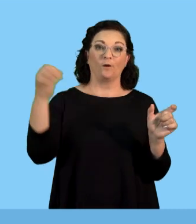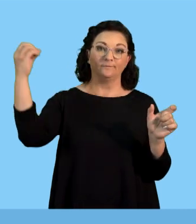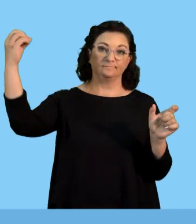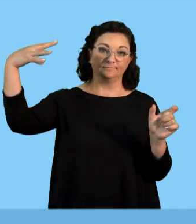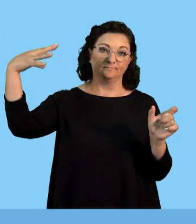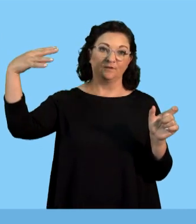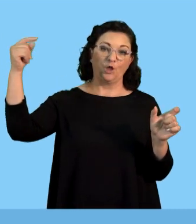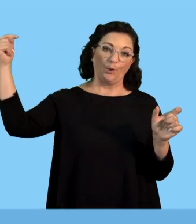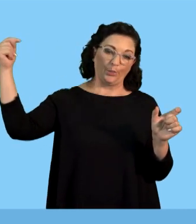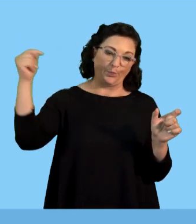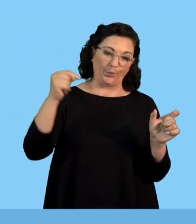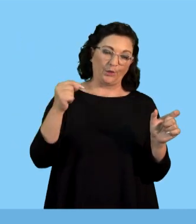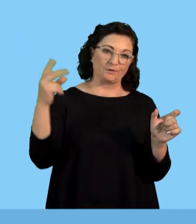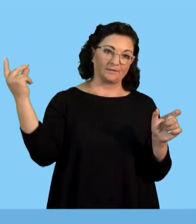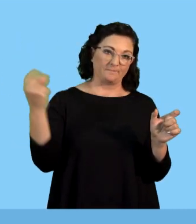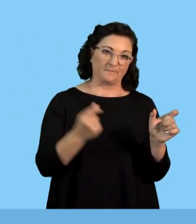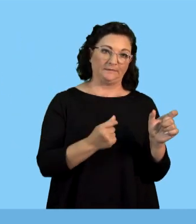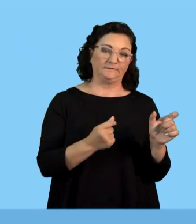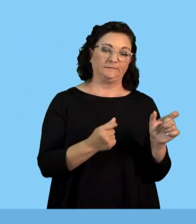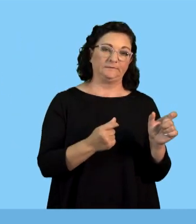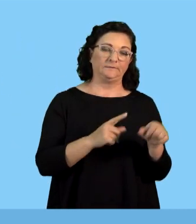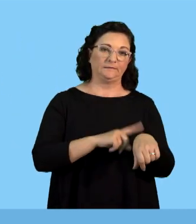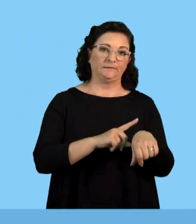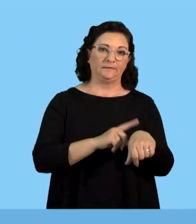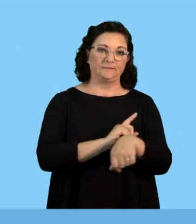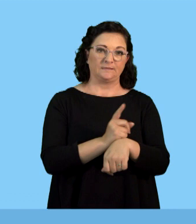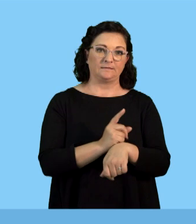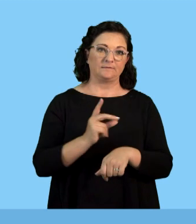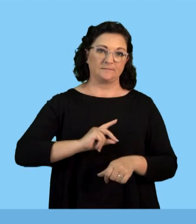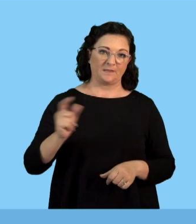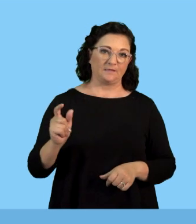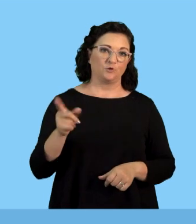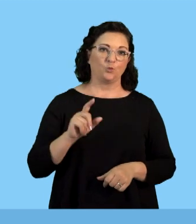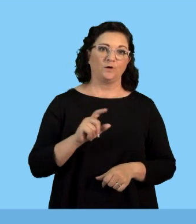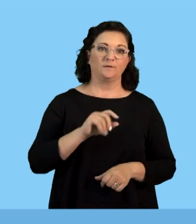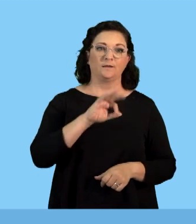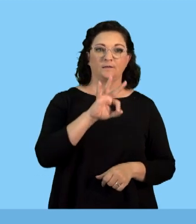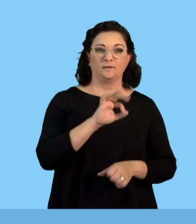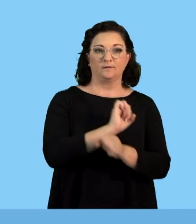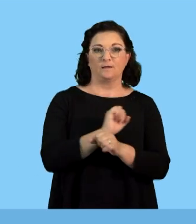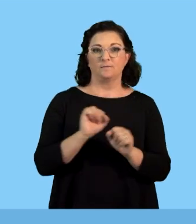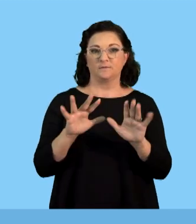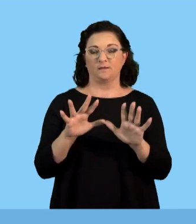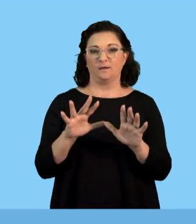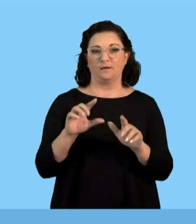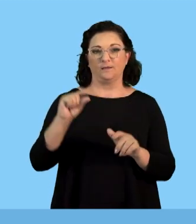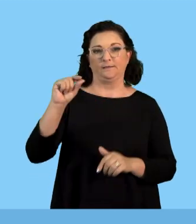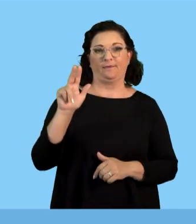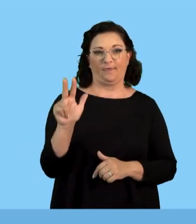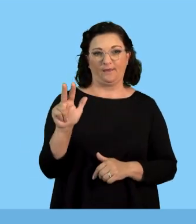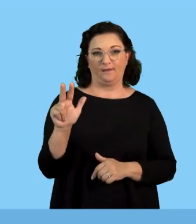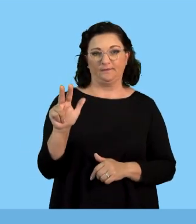and travels through space at a speed of light. We do know that the speed of light is 3 times 10 to the exponent of